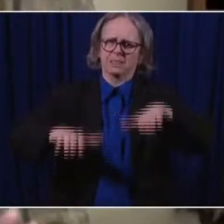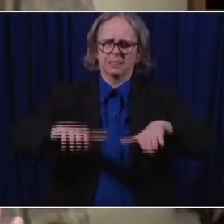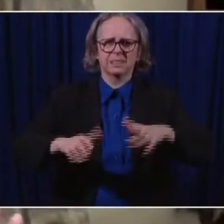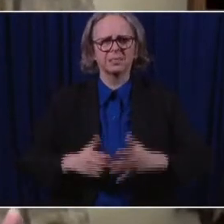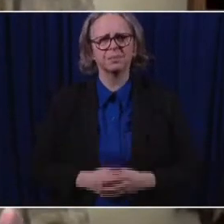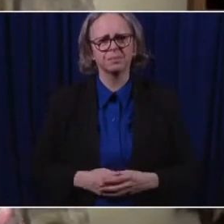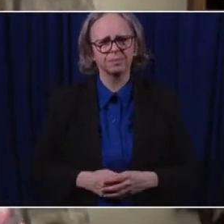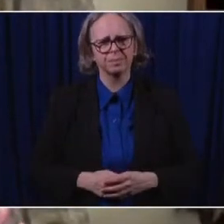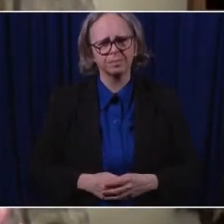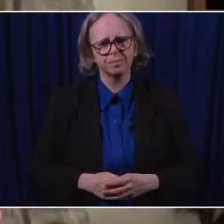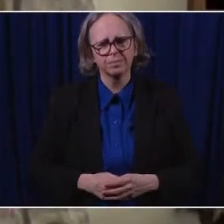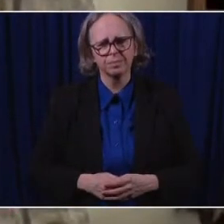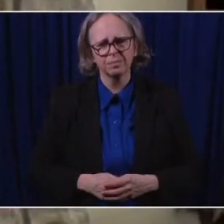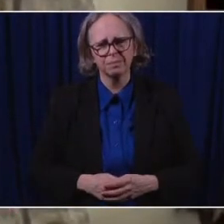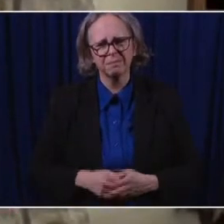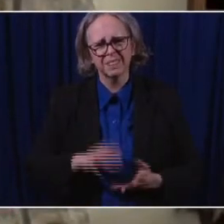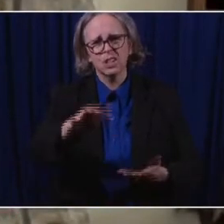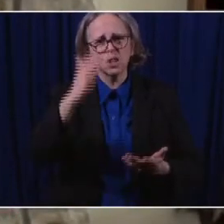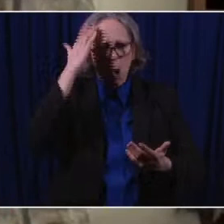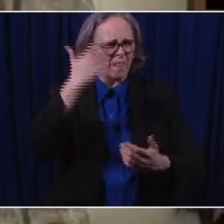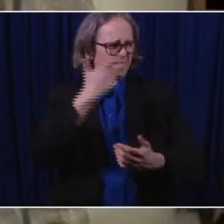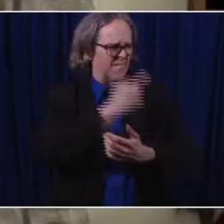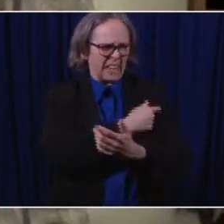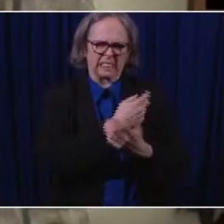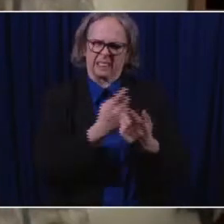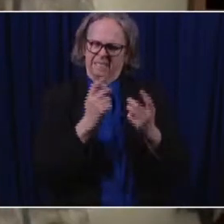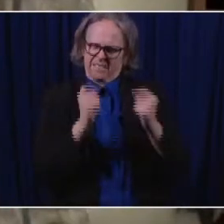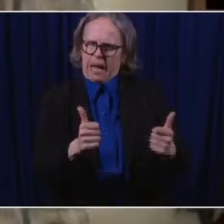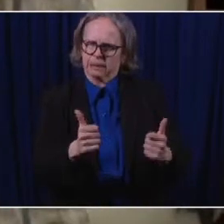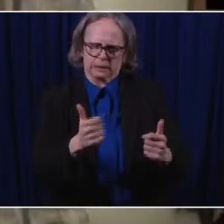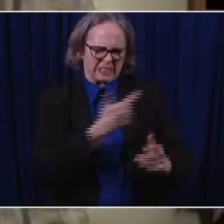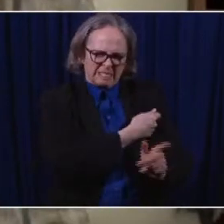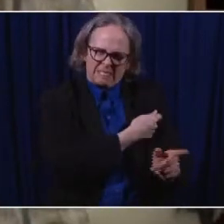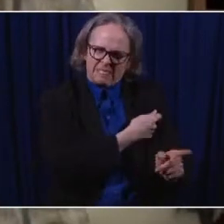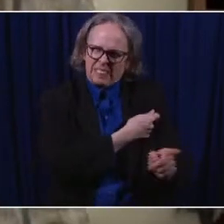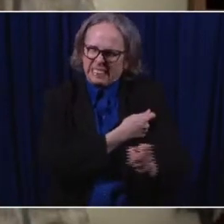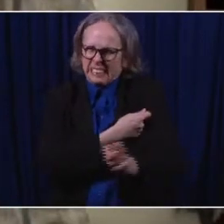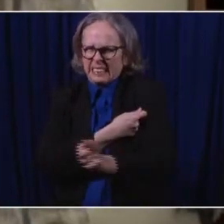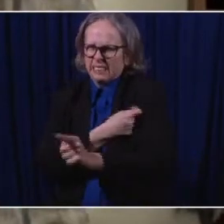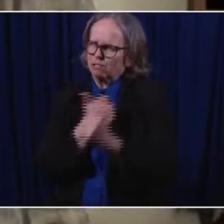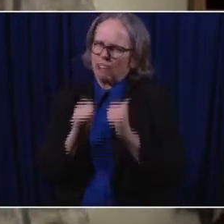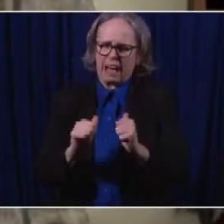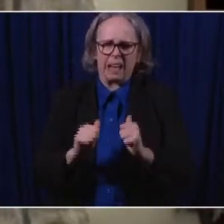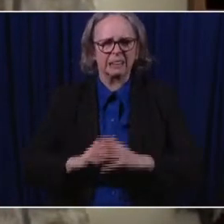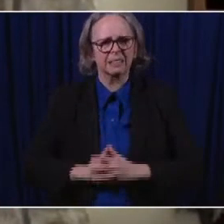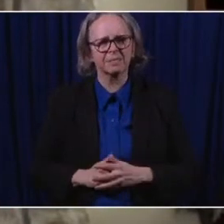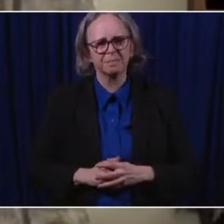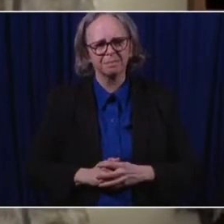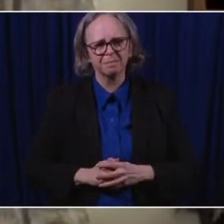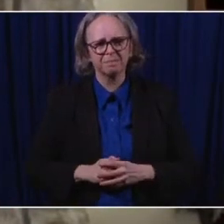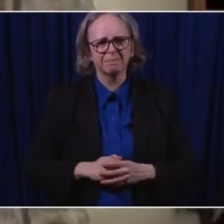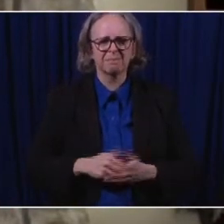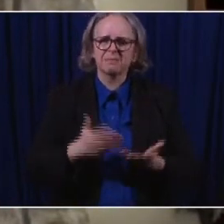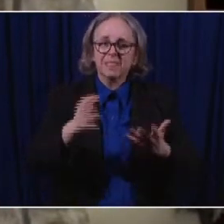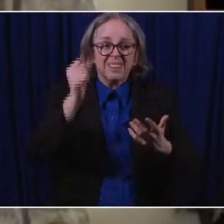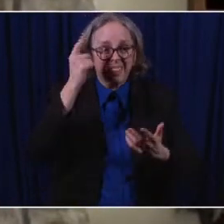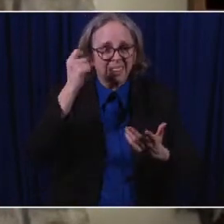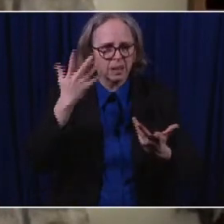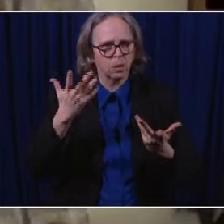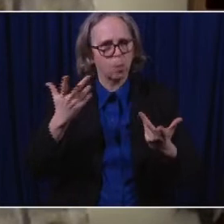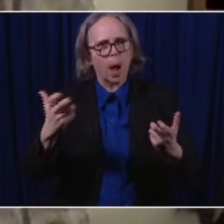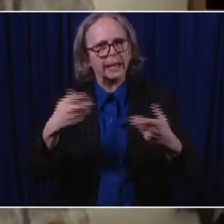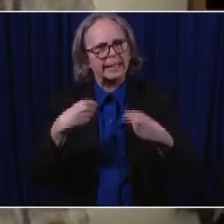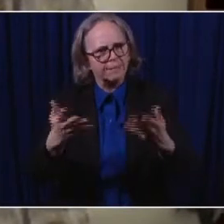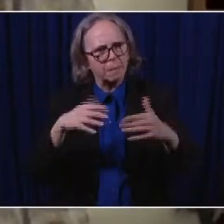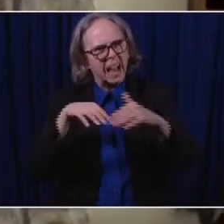vaccines out as quickly as we can, but at the same time, trying to penetrate and make sure that everyone has access. So, one